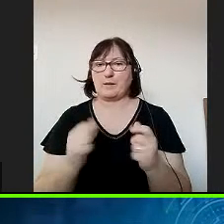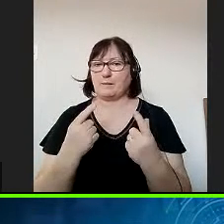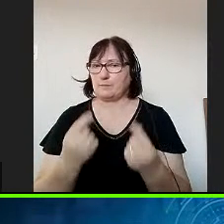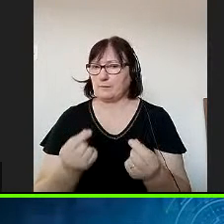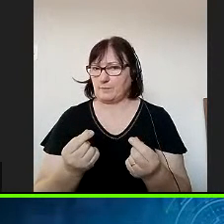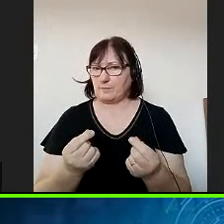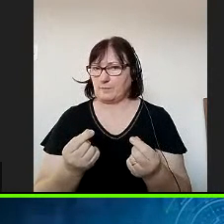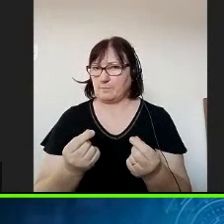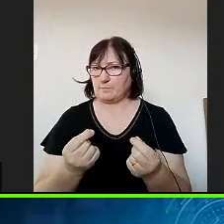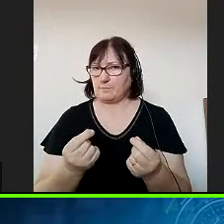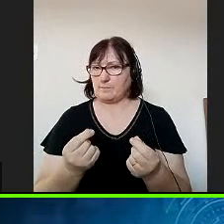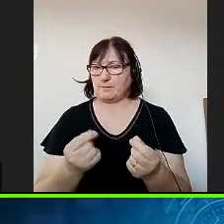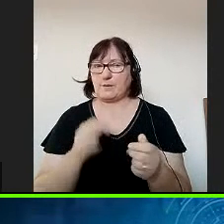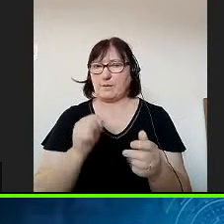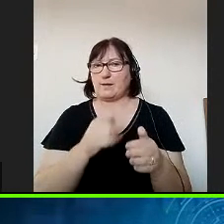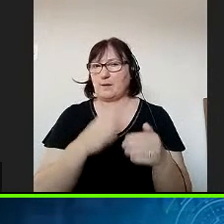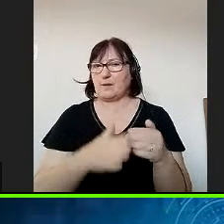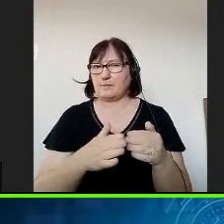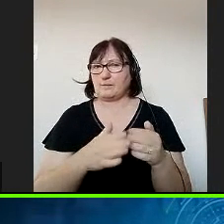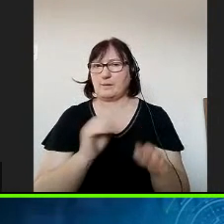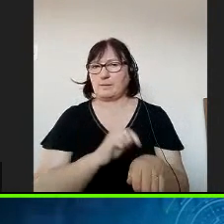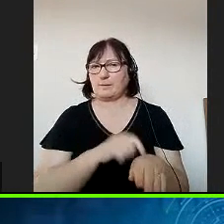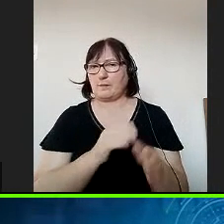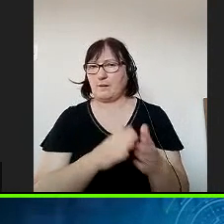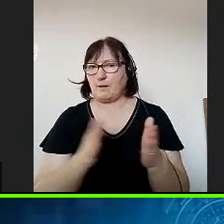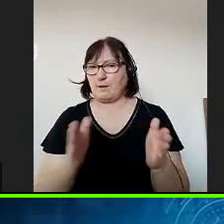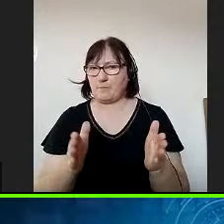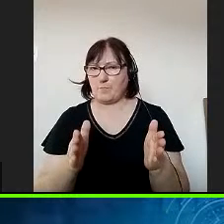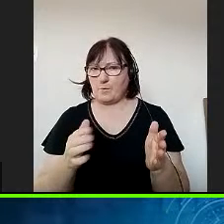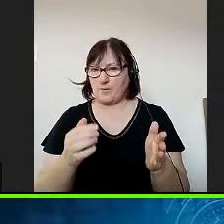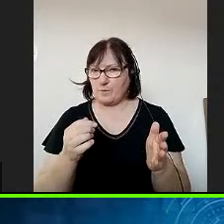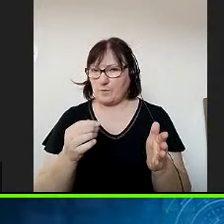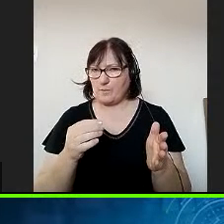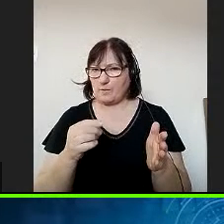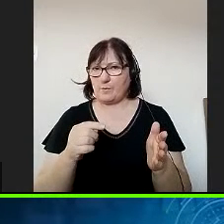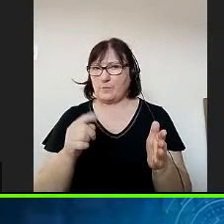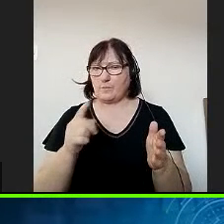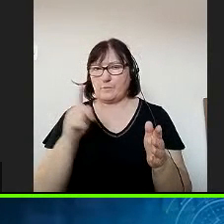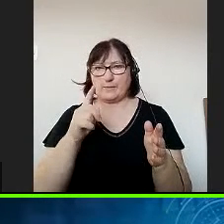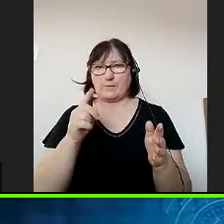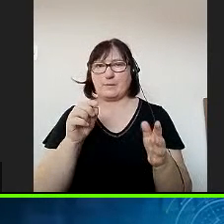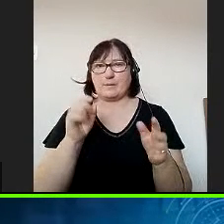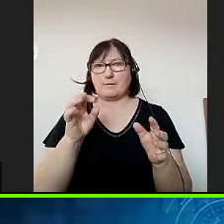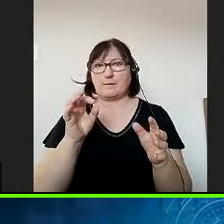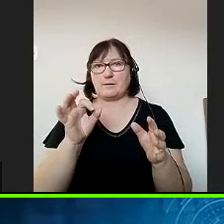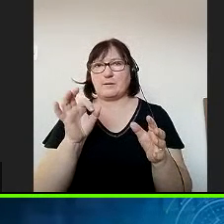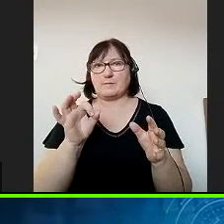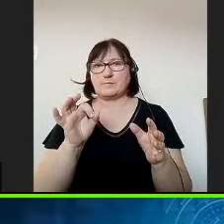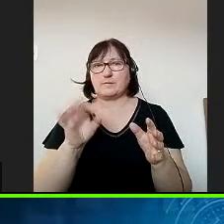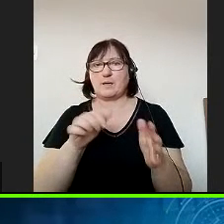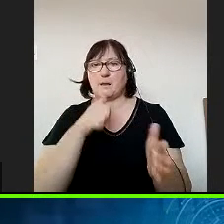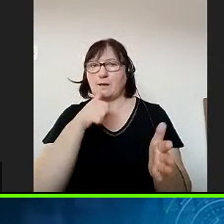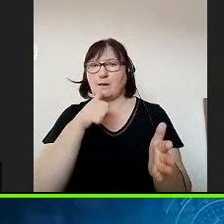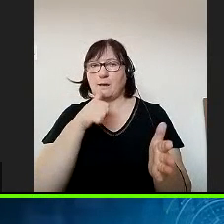stage when a decision is being done, meaning a letter of demand? And that question's from Lerato.